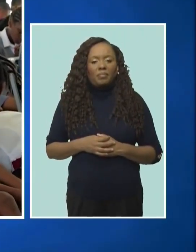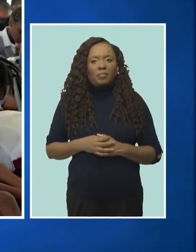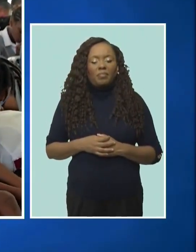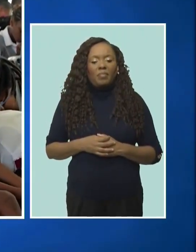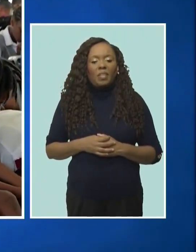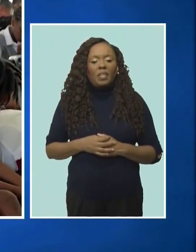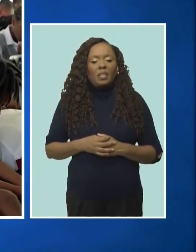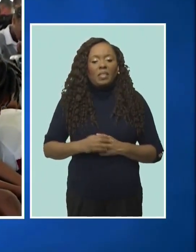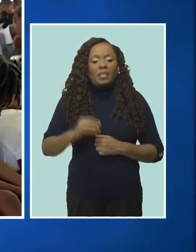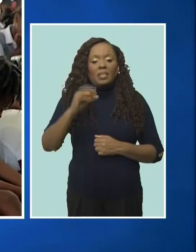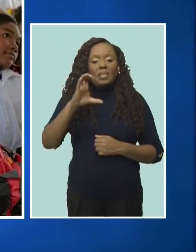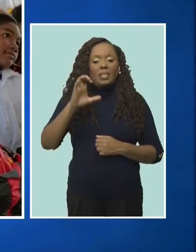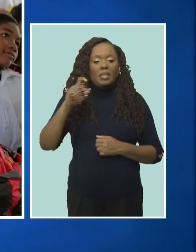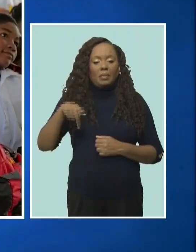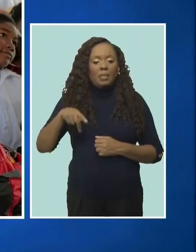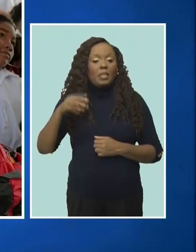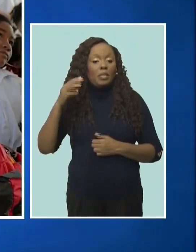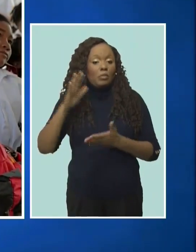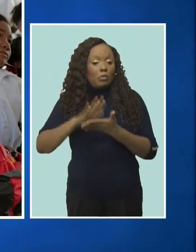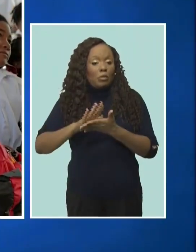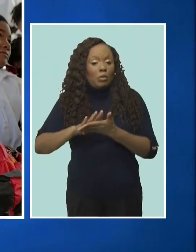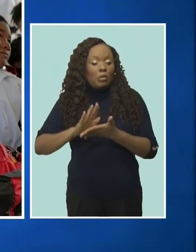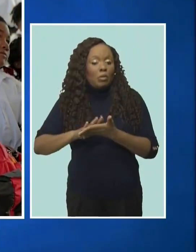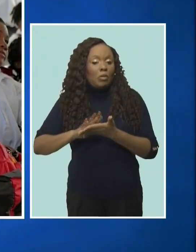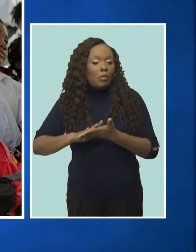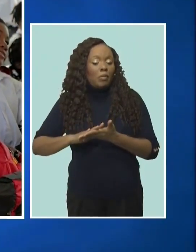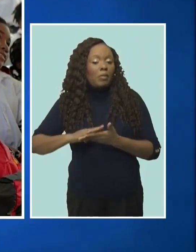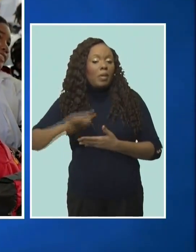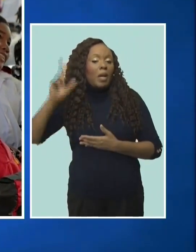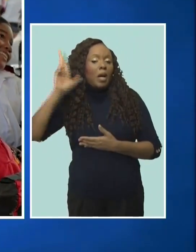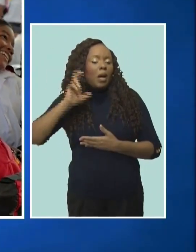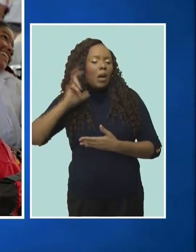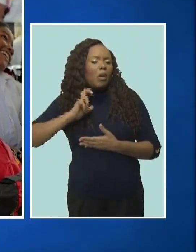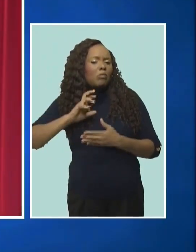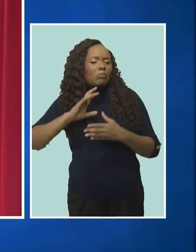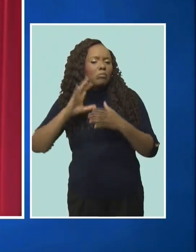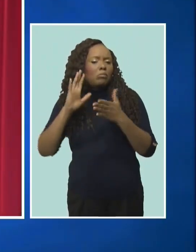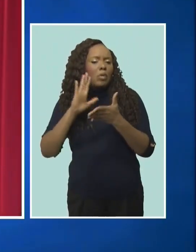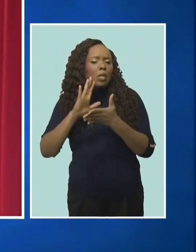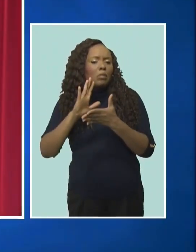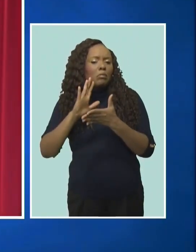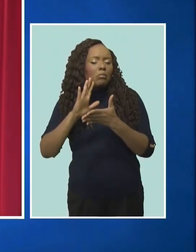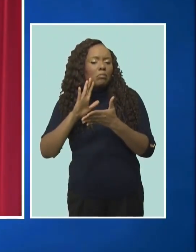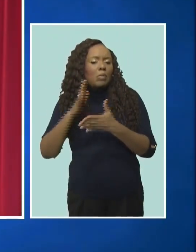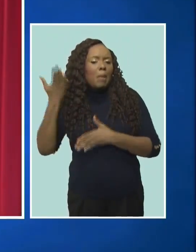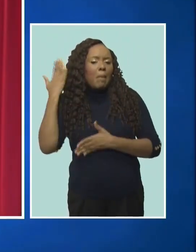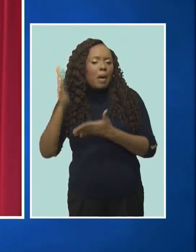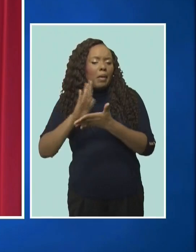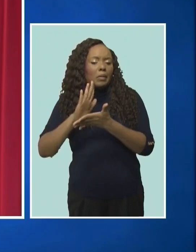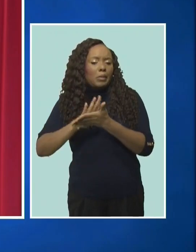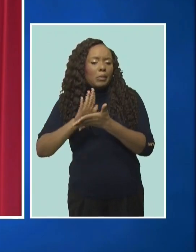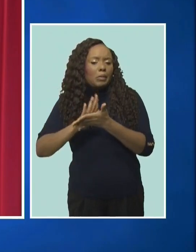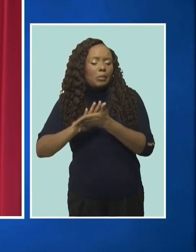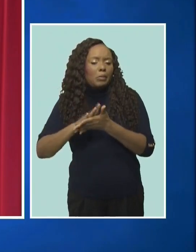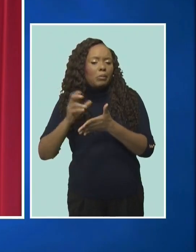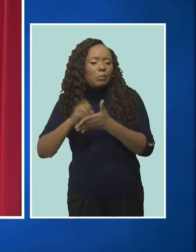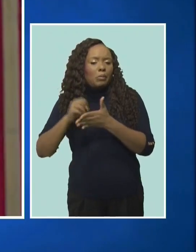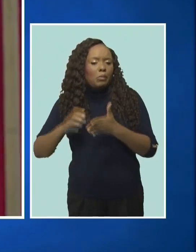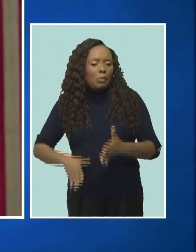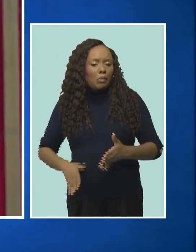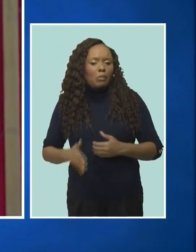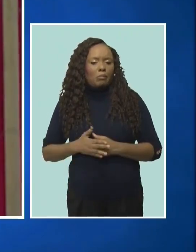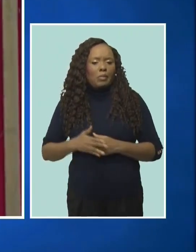Meanwhile, students of the Coleridge and Parry School heard about the life of old scholar Rufus Theophilus Broome, who had a